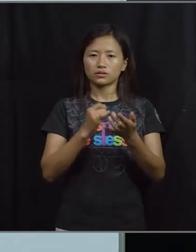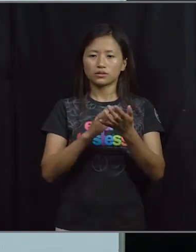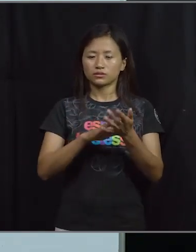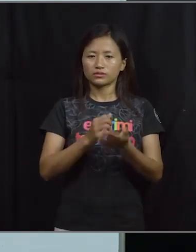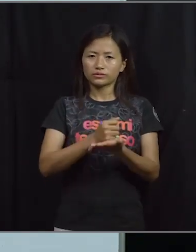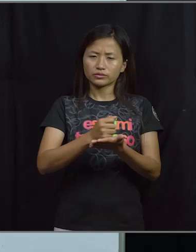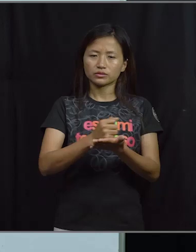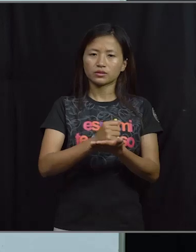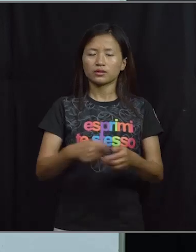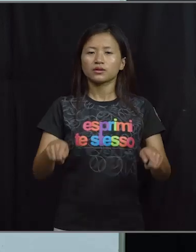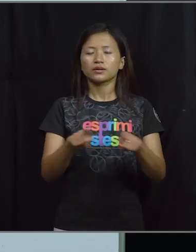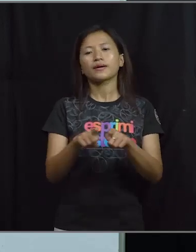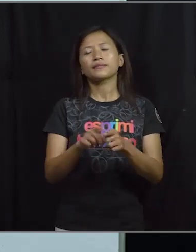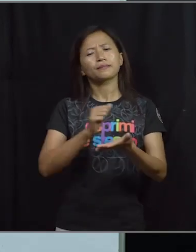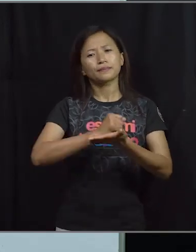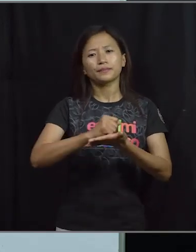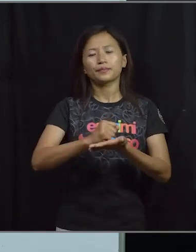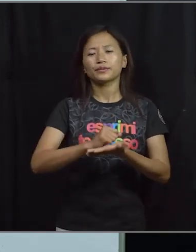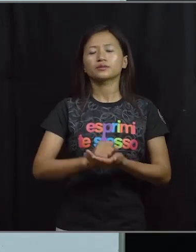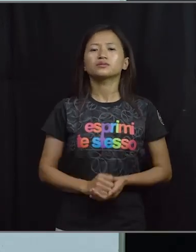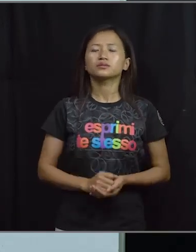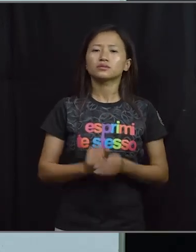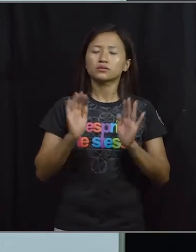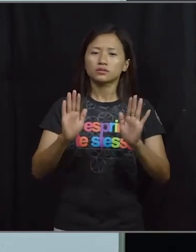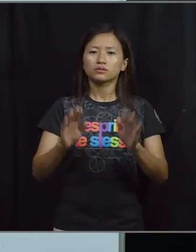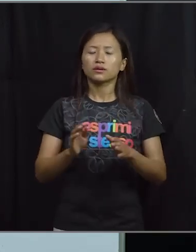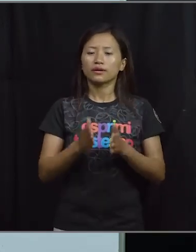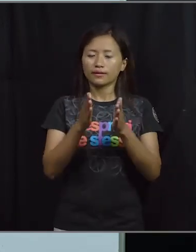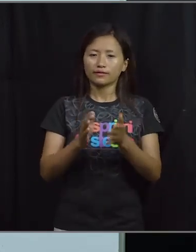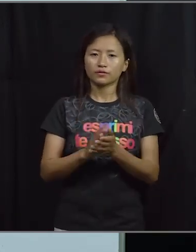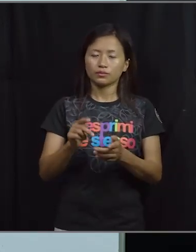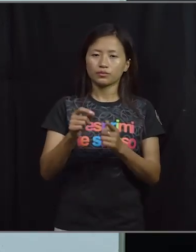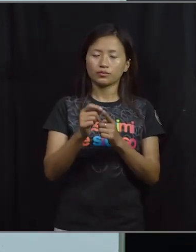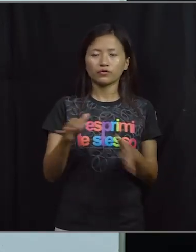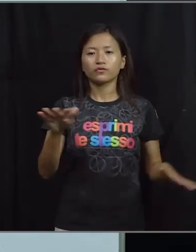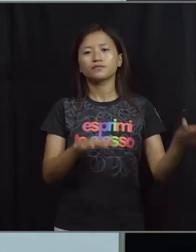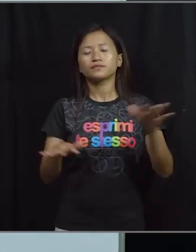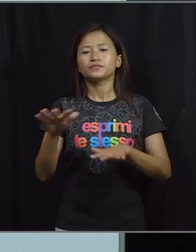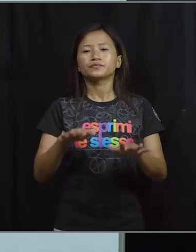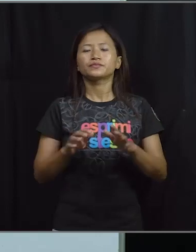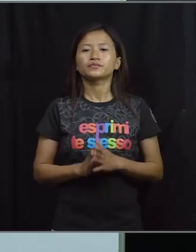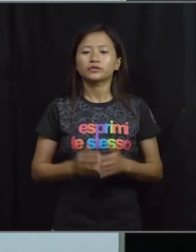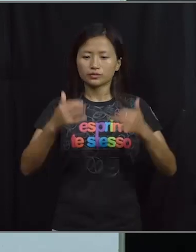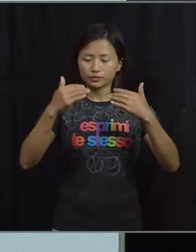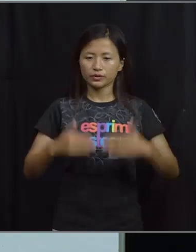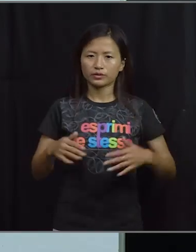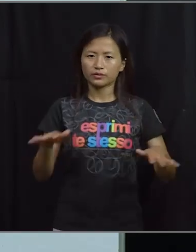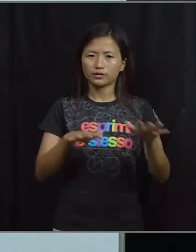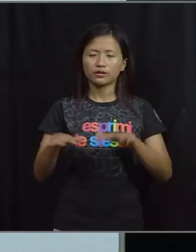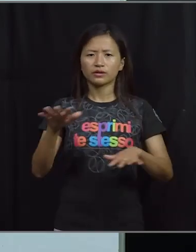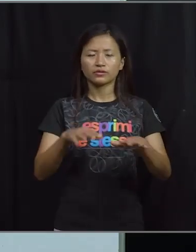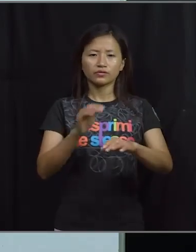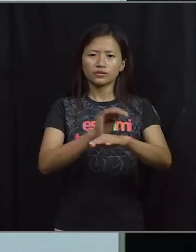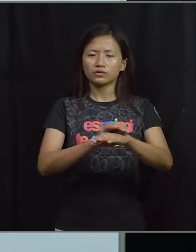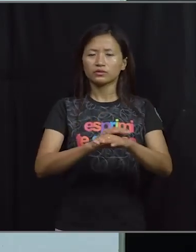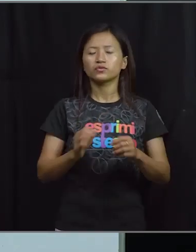training and practice. So in order to have this, in order to perform this, have these behavioral competencies, they